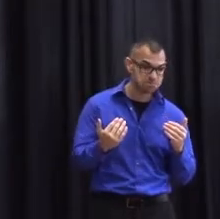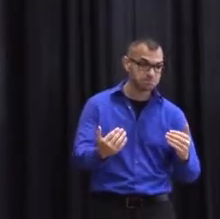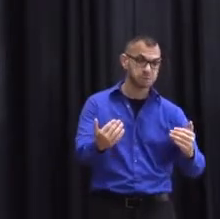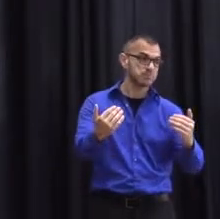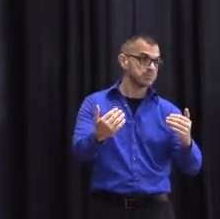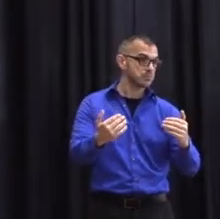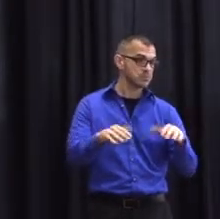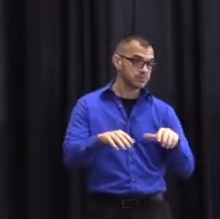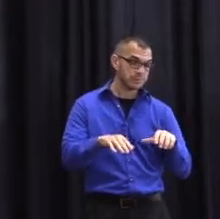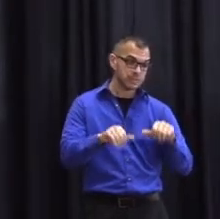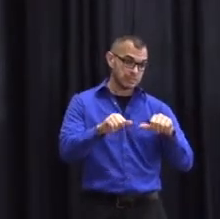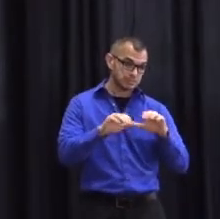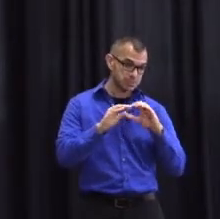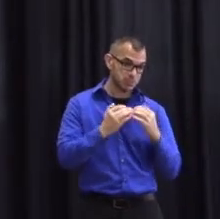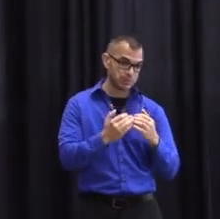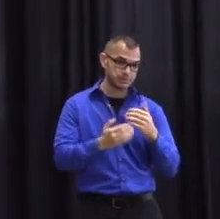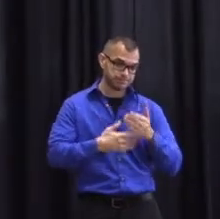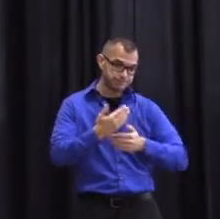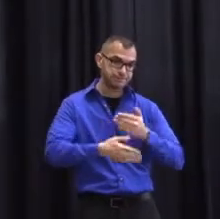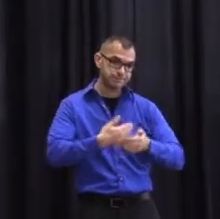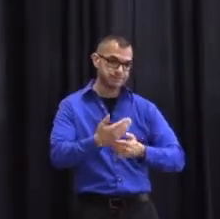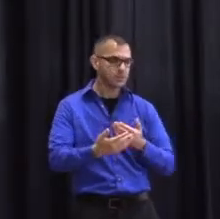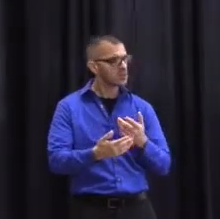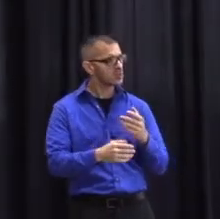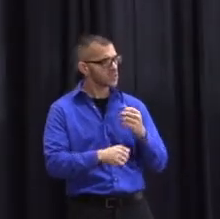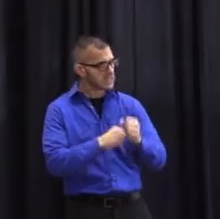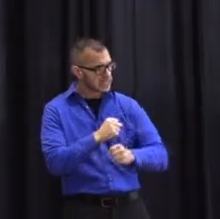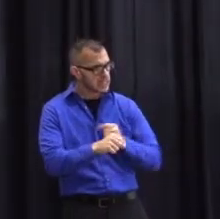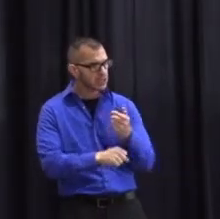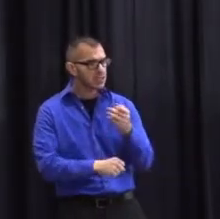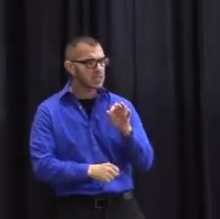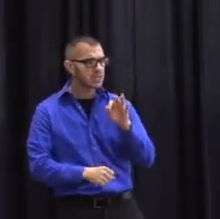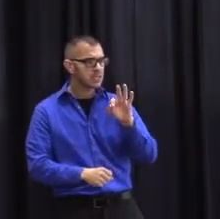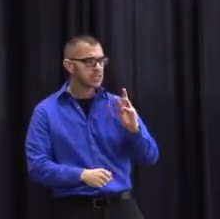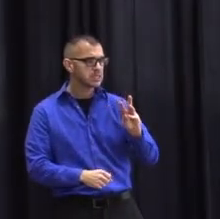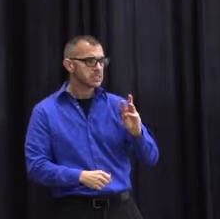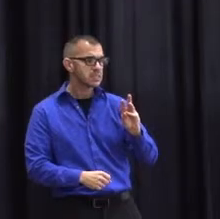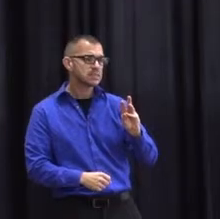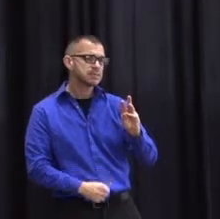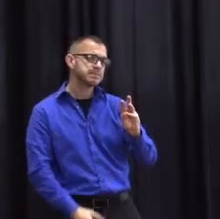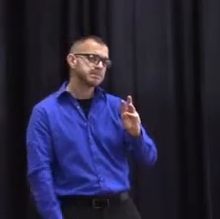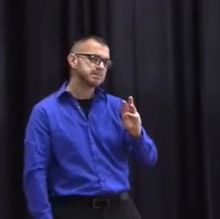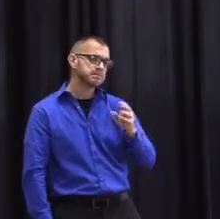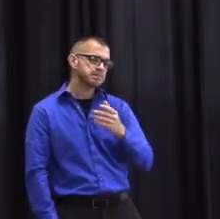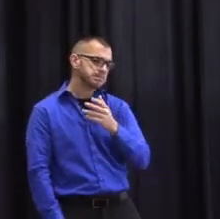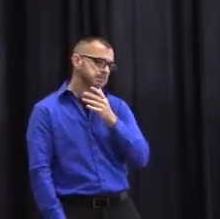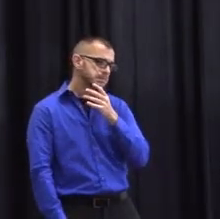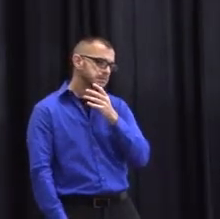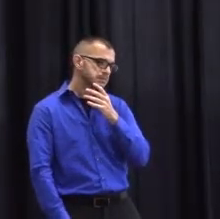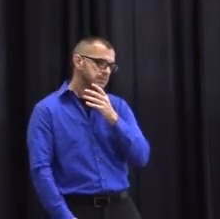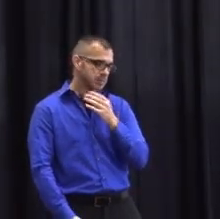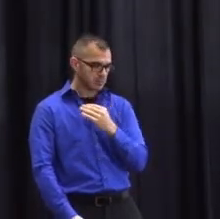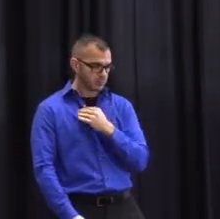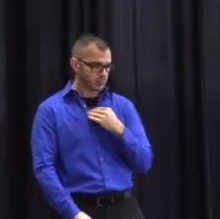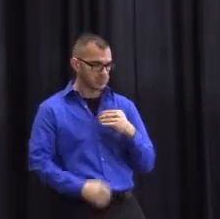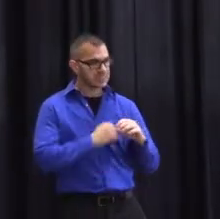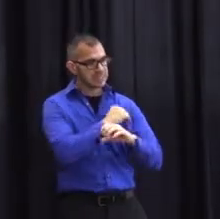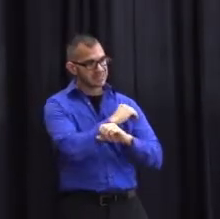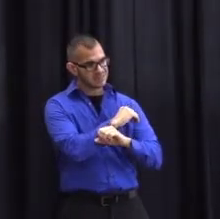classes. And then in 1996, my mother contracted breast